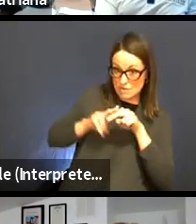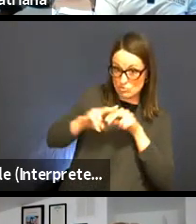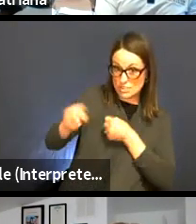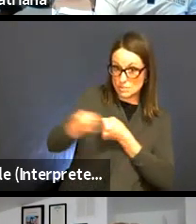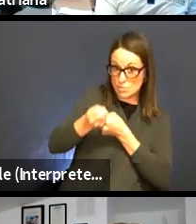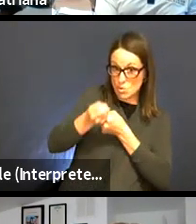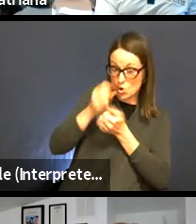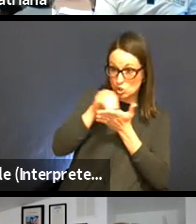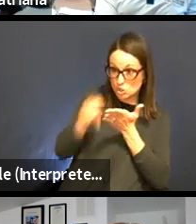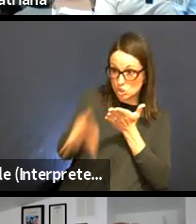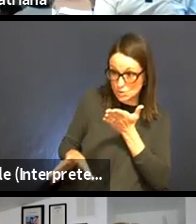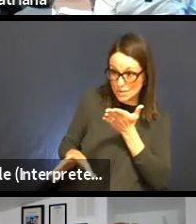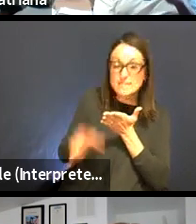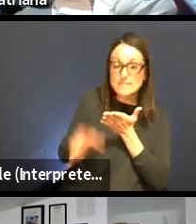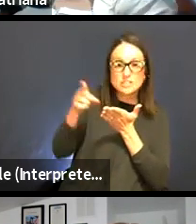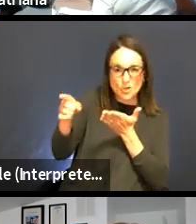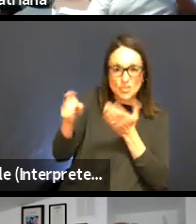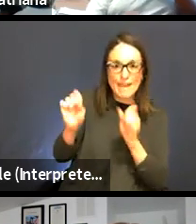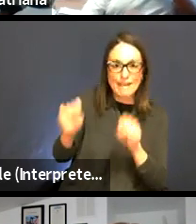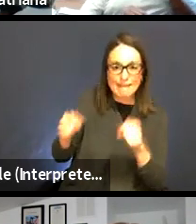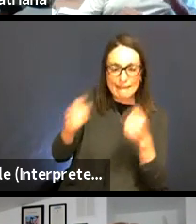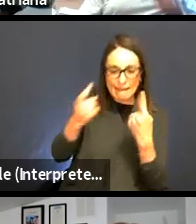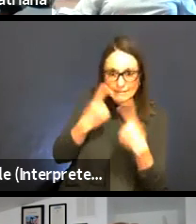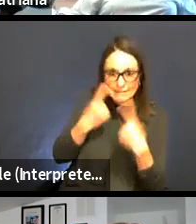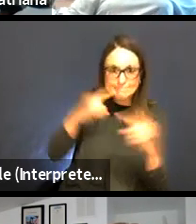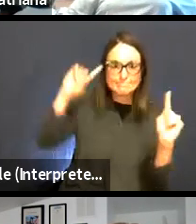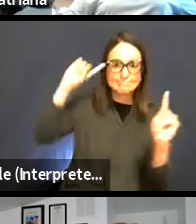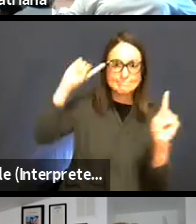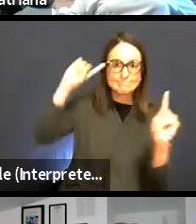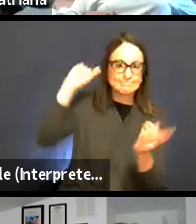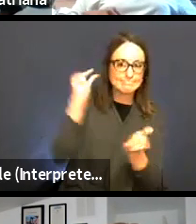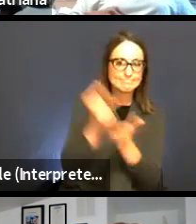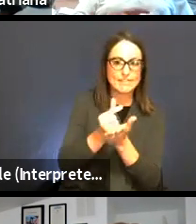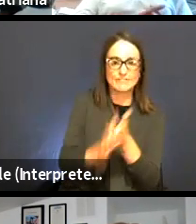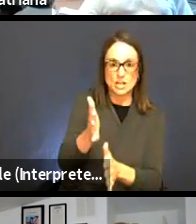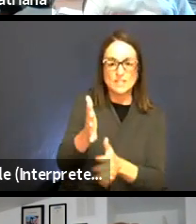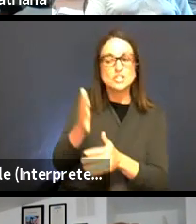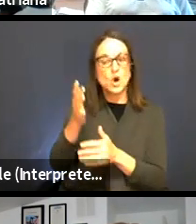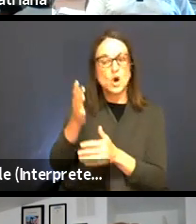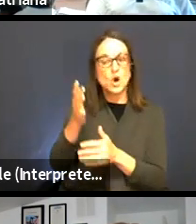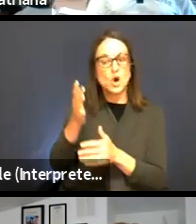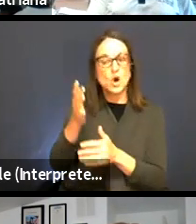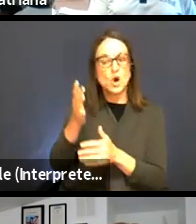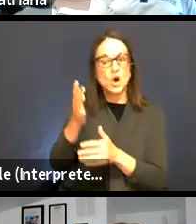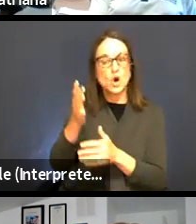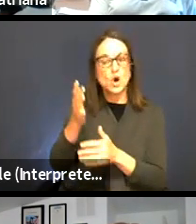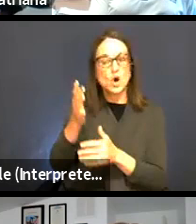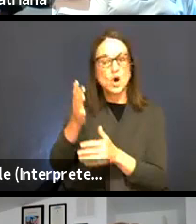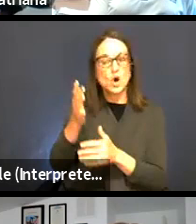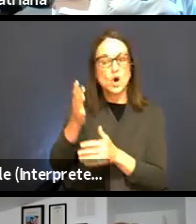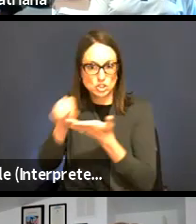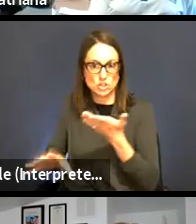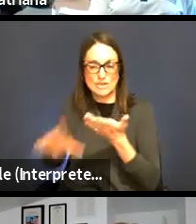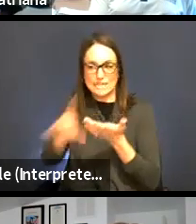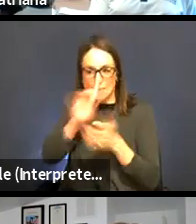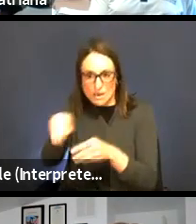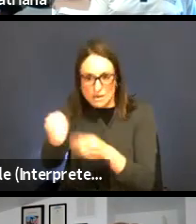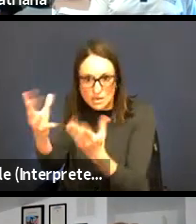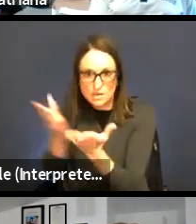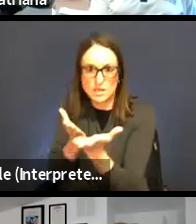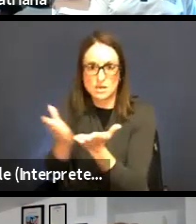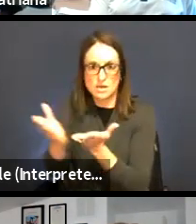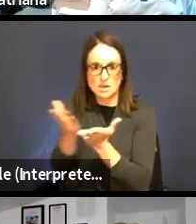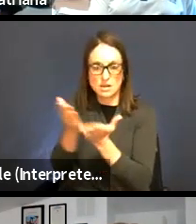And my understanding is that's where you want to put these additional fees, is supporting students to get them to services to get them to